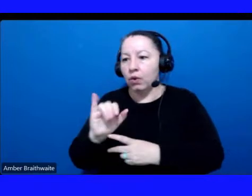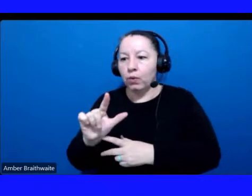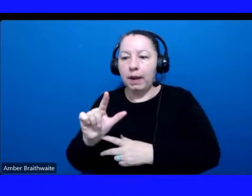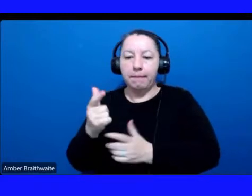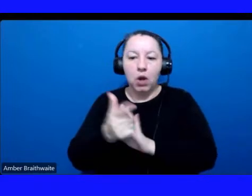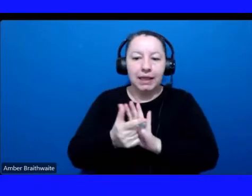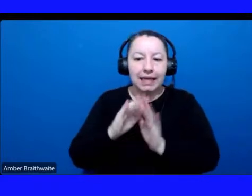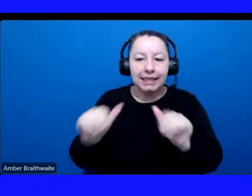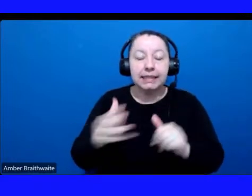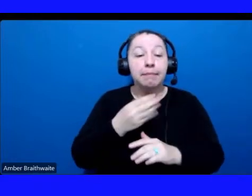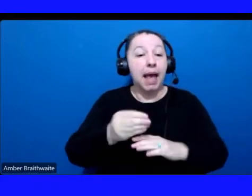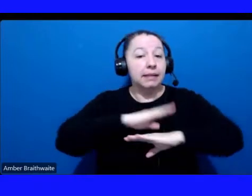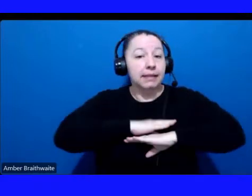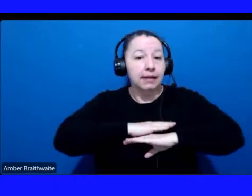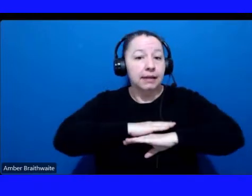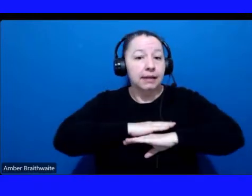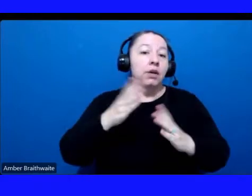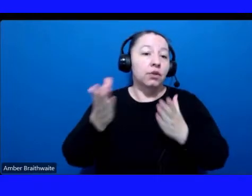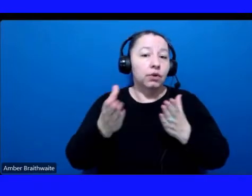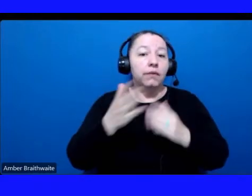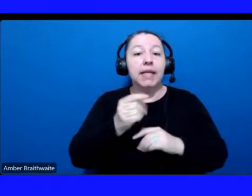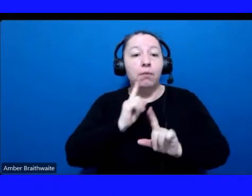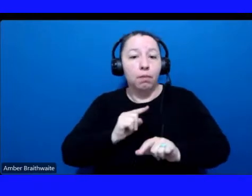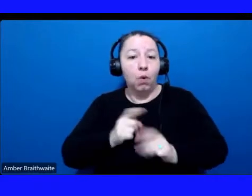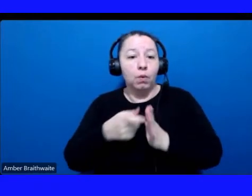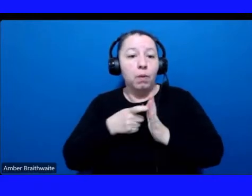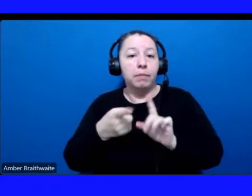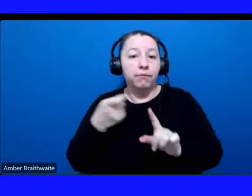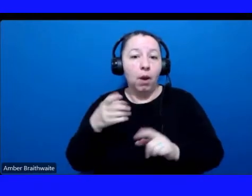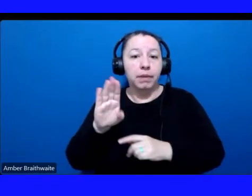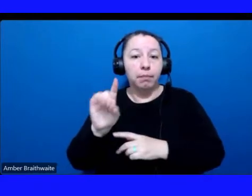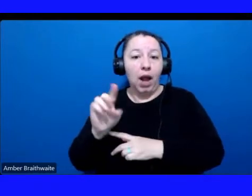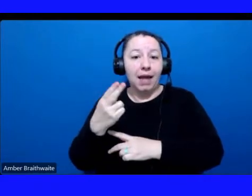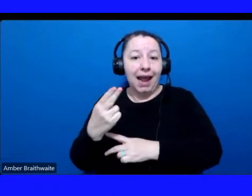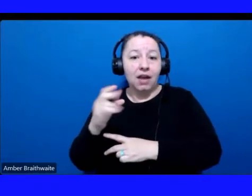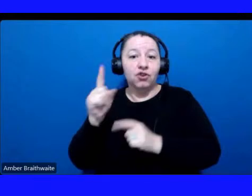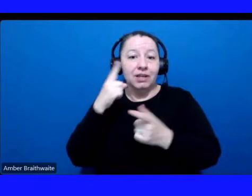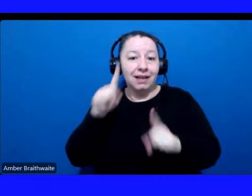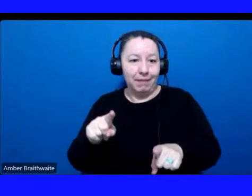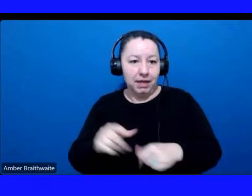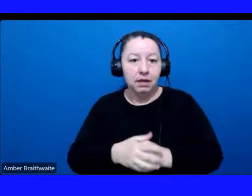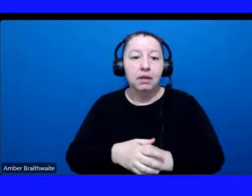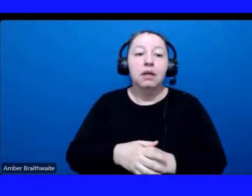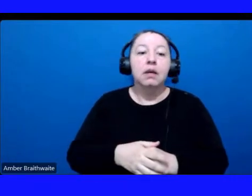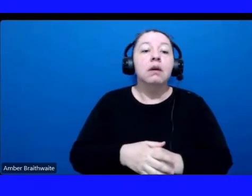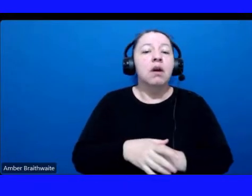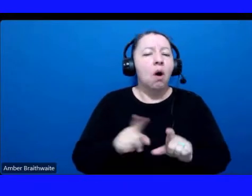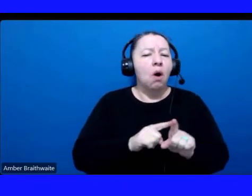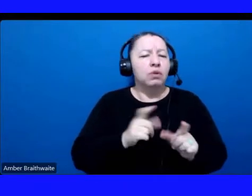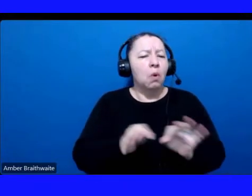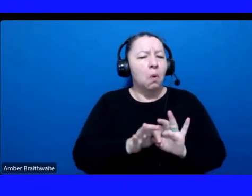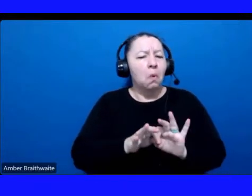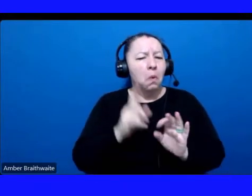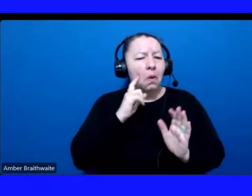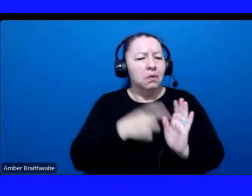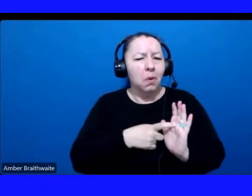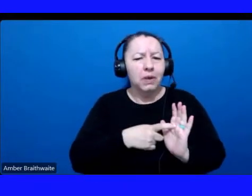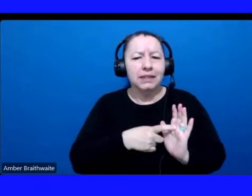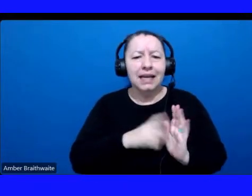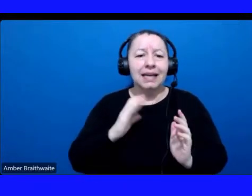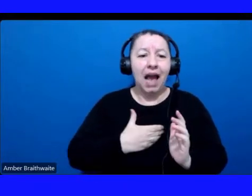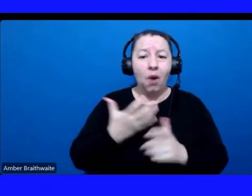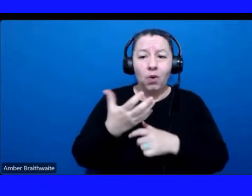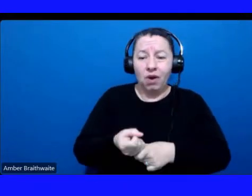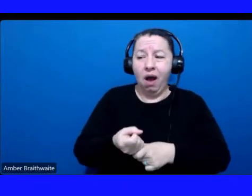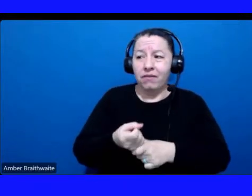that EAC has an incredibly diverse workforce and that the contract requires they provide services in the language of client's choice and that they